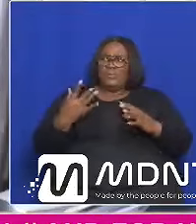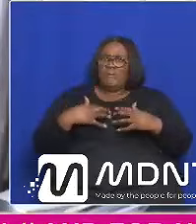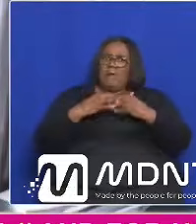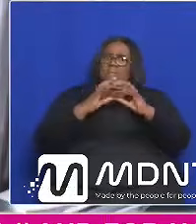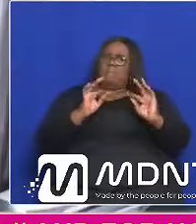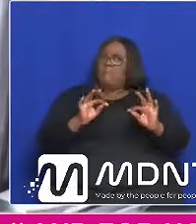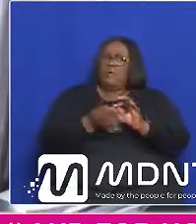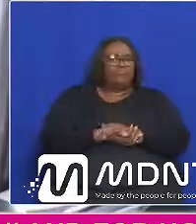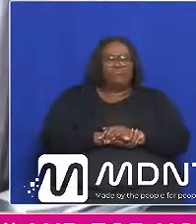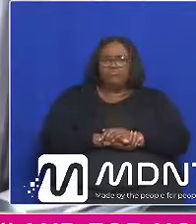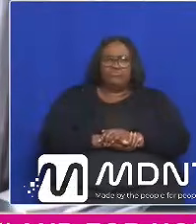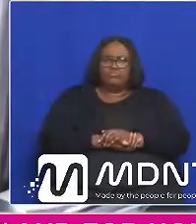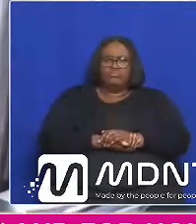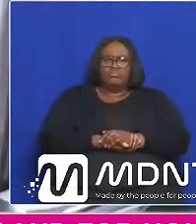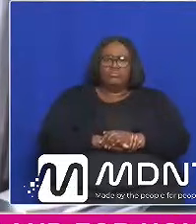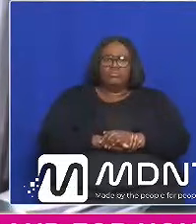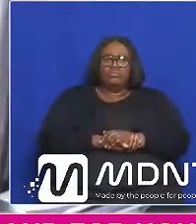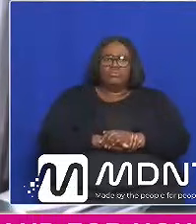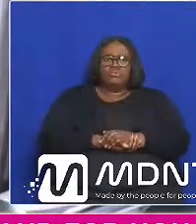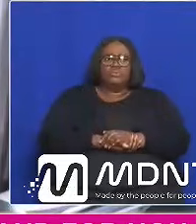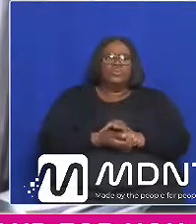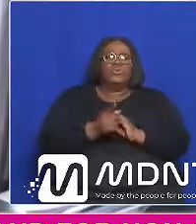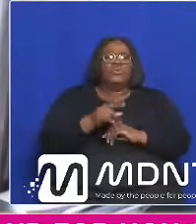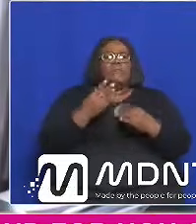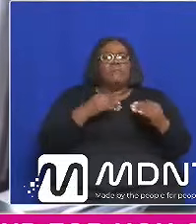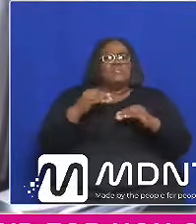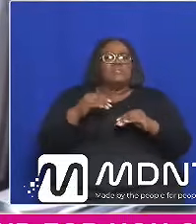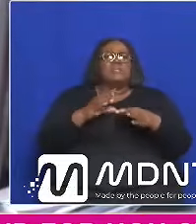You can't have a business relationship that did not materialize.